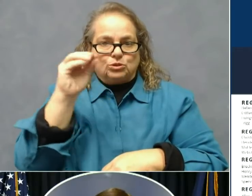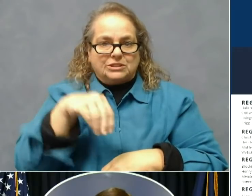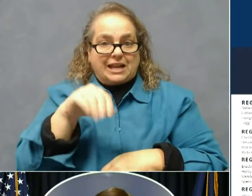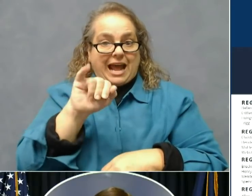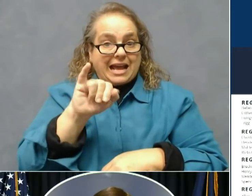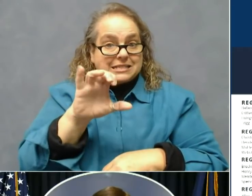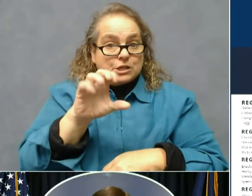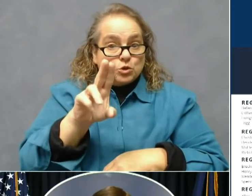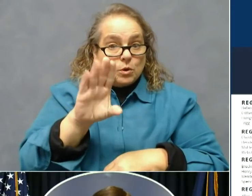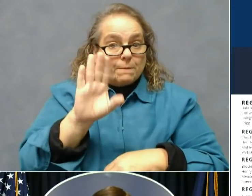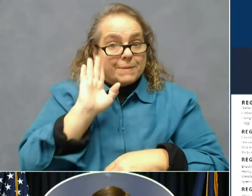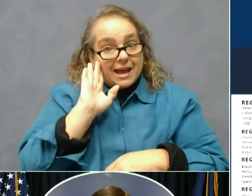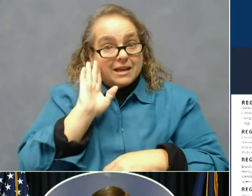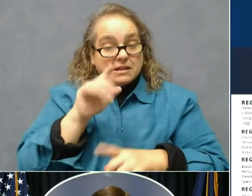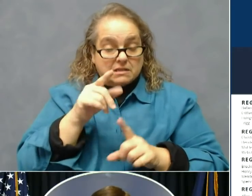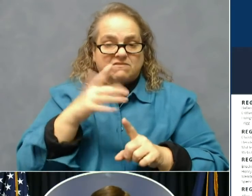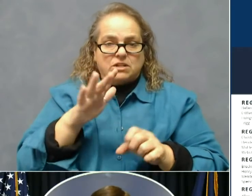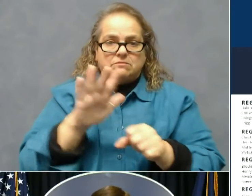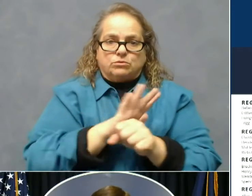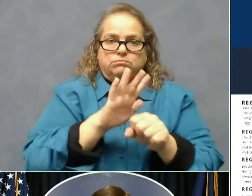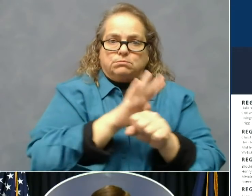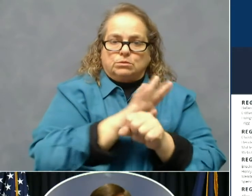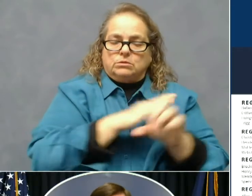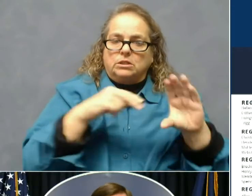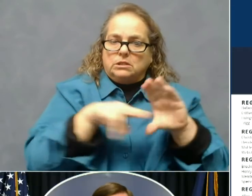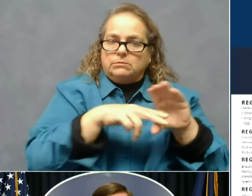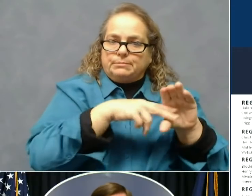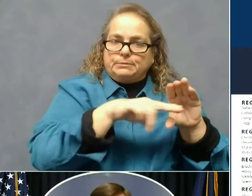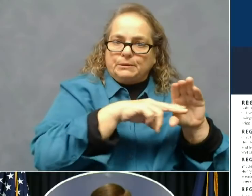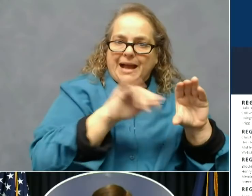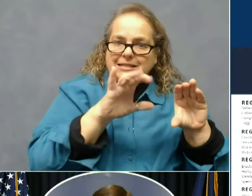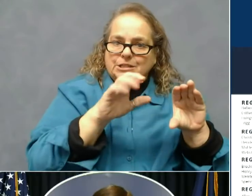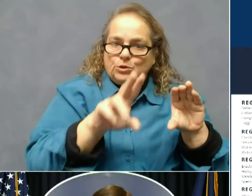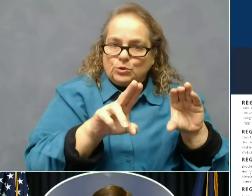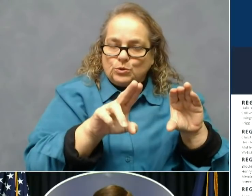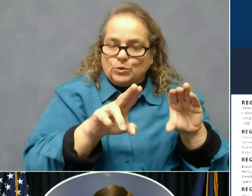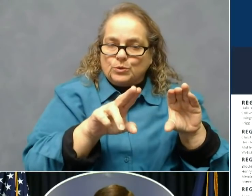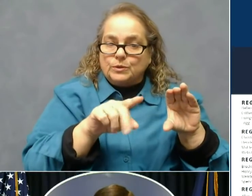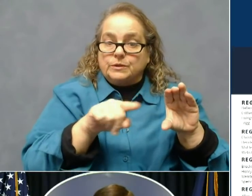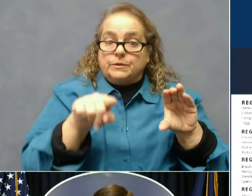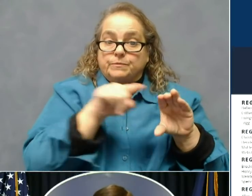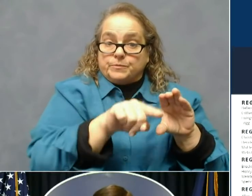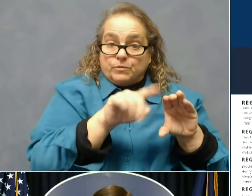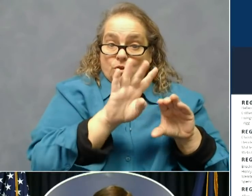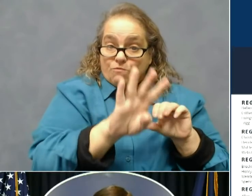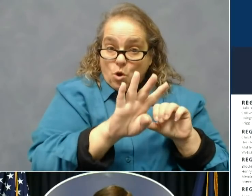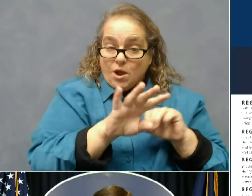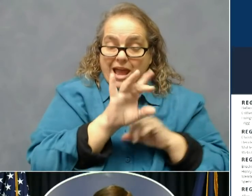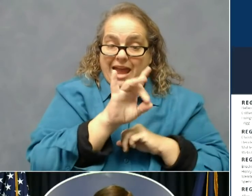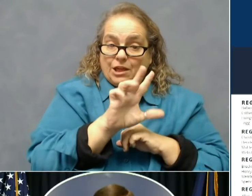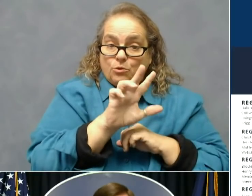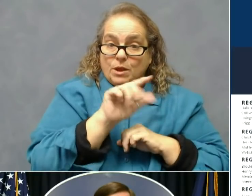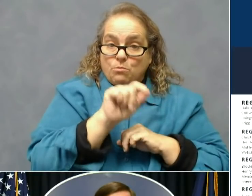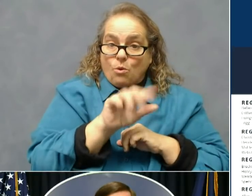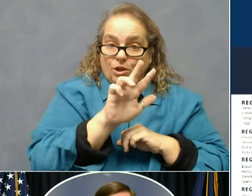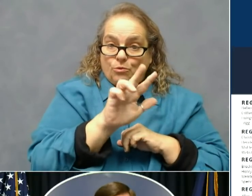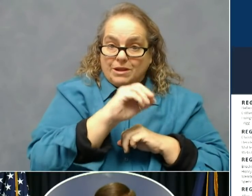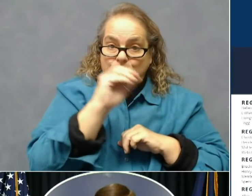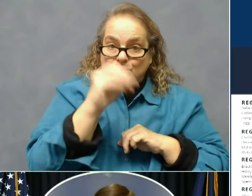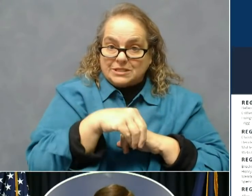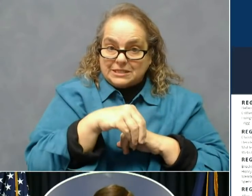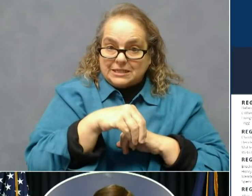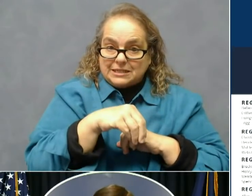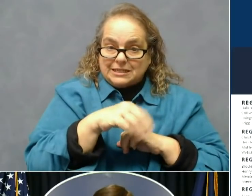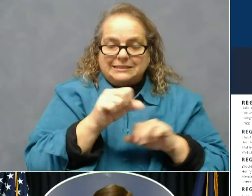Now, obviously, if you just go over to 4, while it's in the red, 83.3% is a lot different